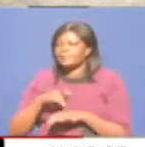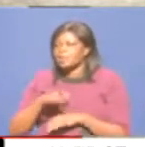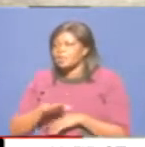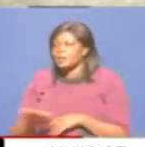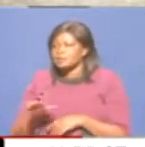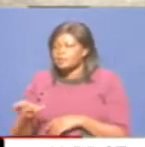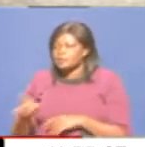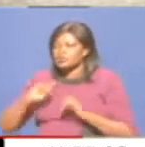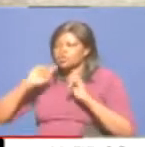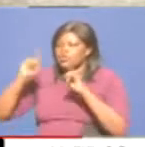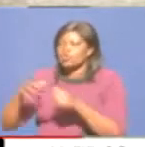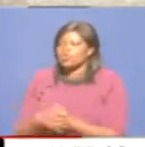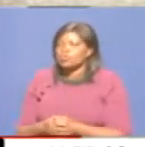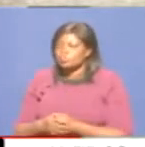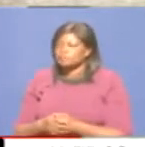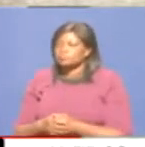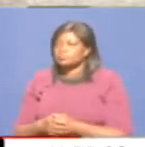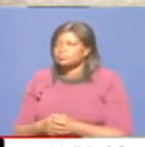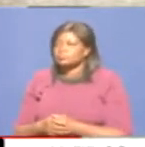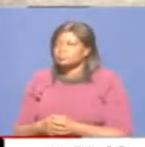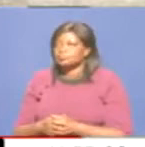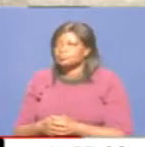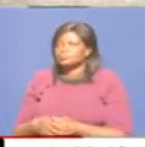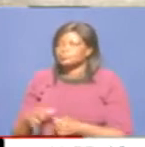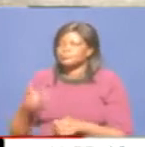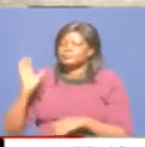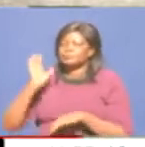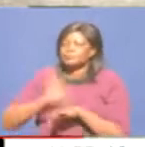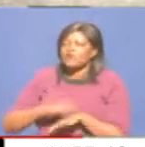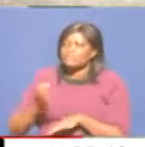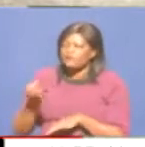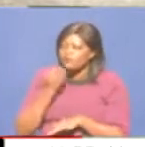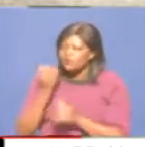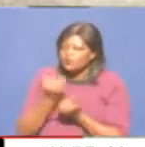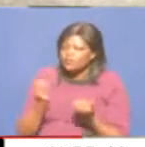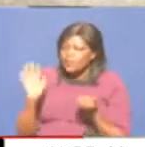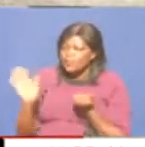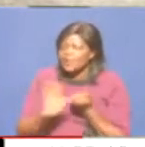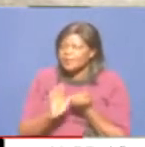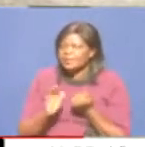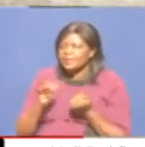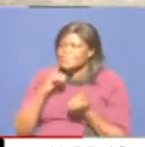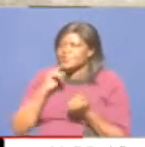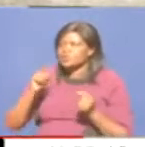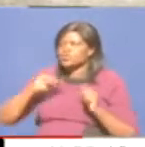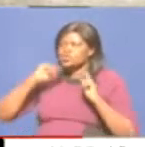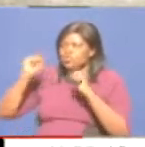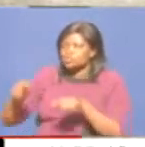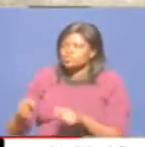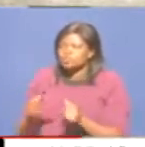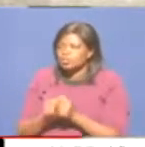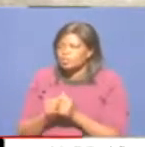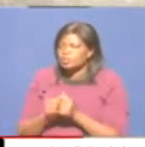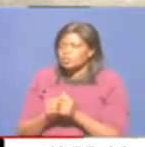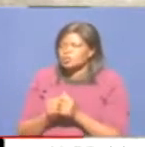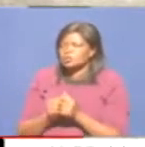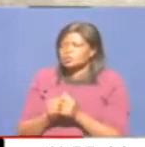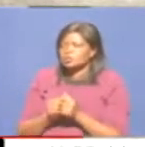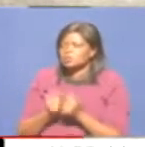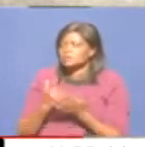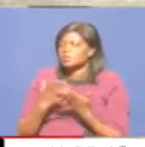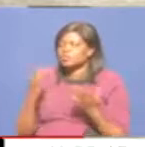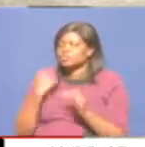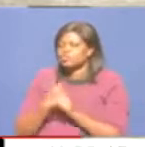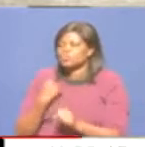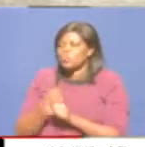go and fend for his or her children, that's a hero. That man who goes with his tools is a hero. That mama who goes